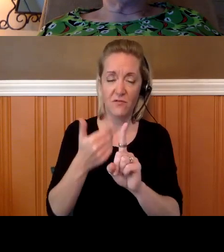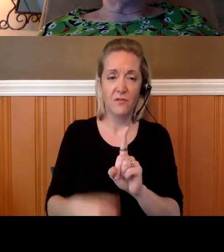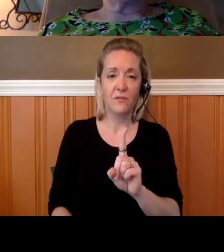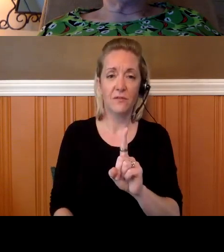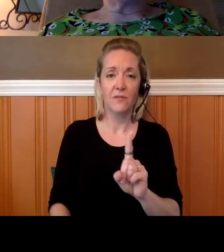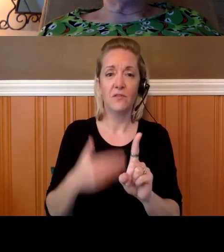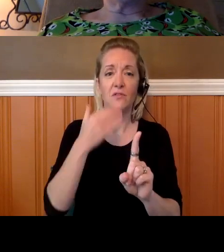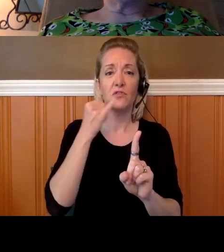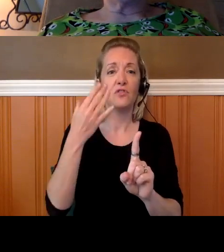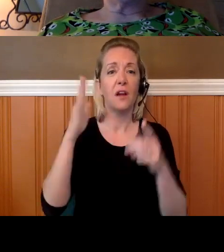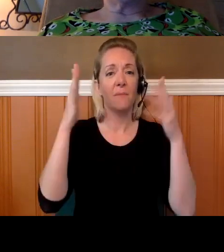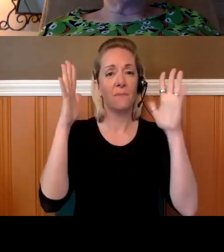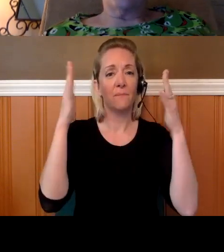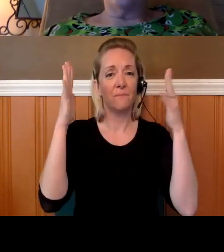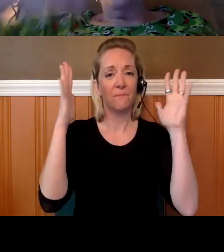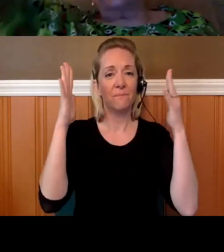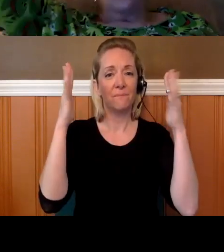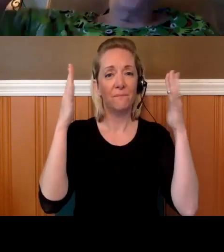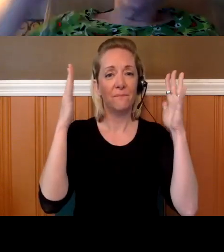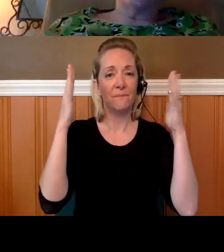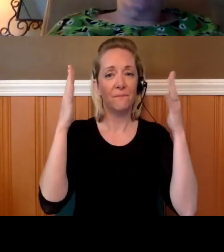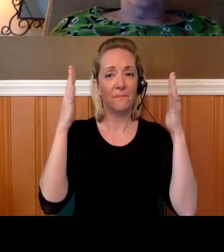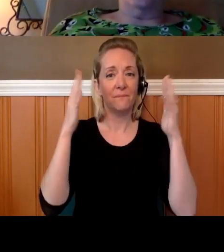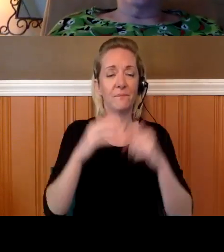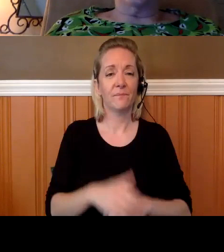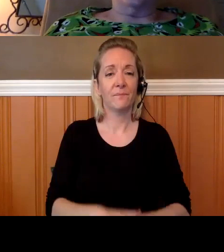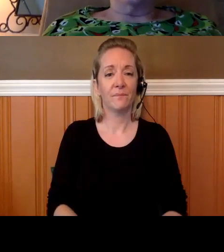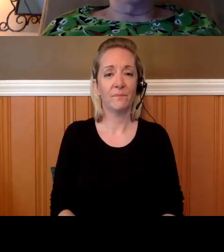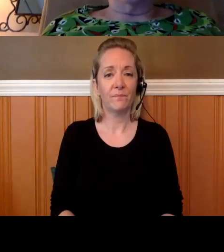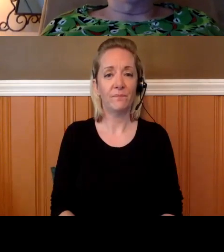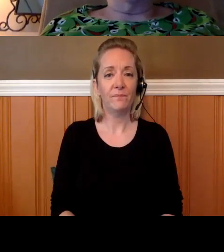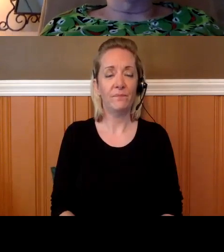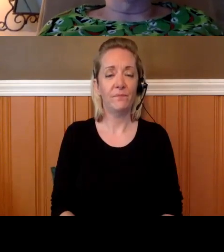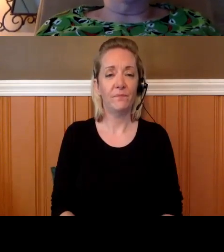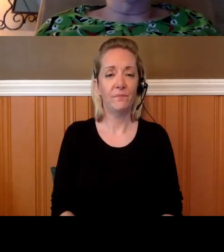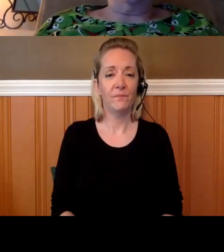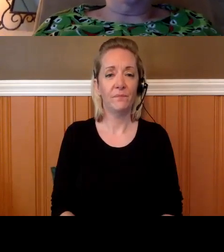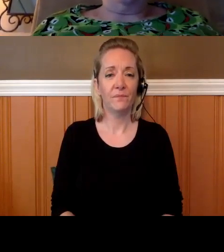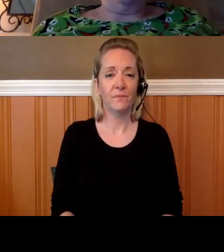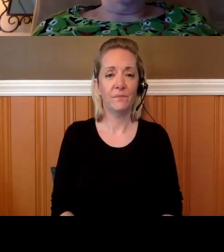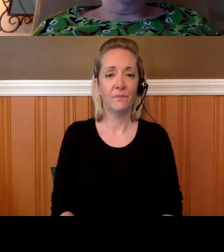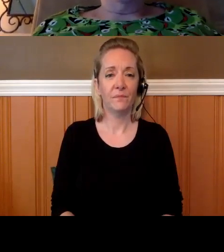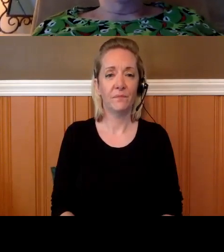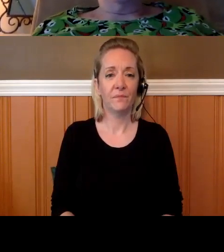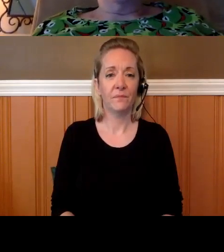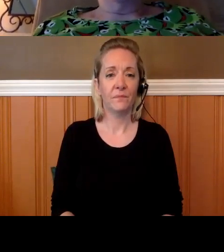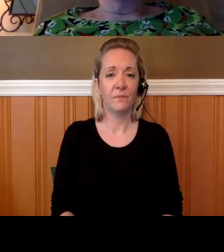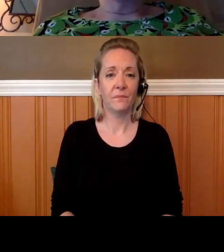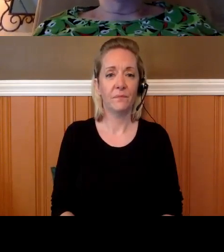Nice job, Folly. Yay! You found the drink. There you go.